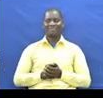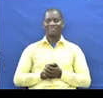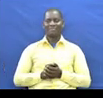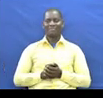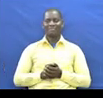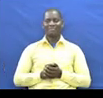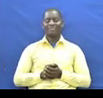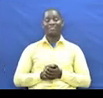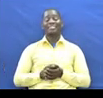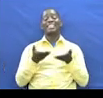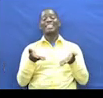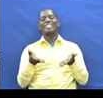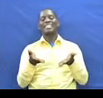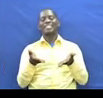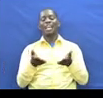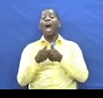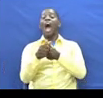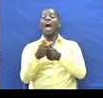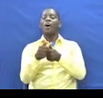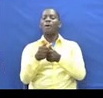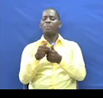Thank you for today. It is